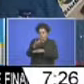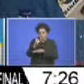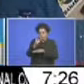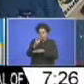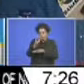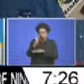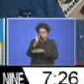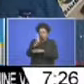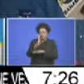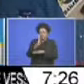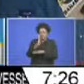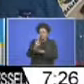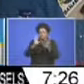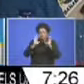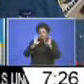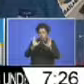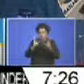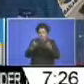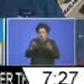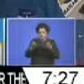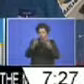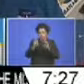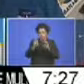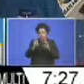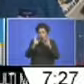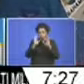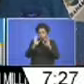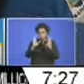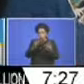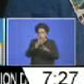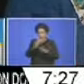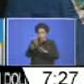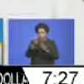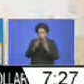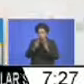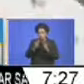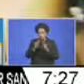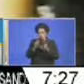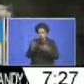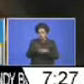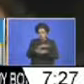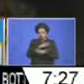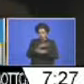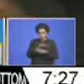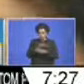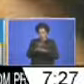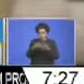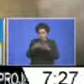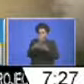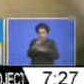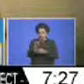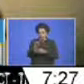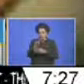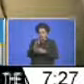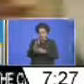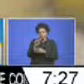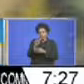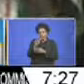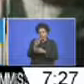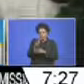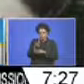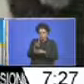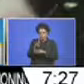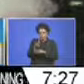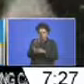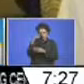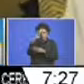event. It's the best Junkanoo music, the best products, led by Kalik. So if you're guessing exactly how things will